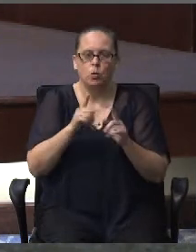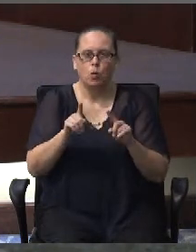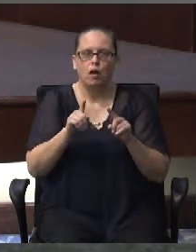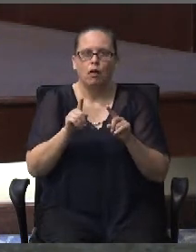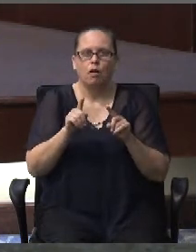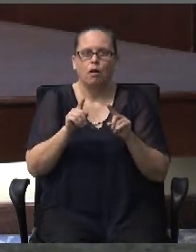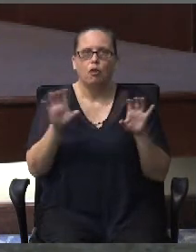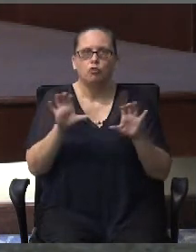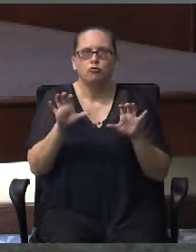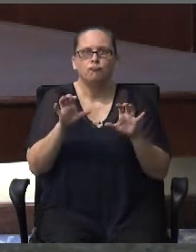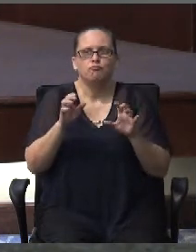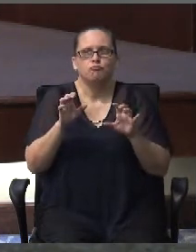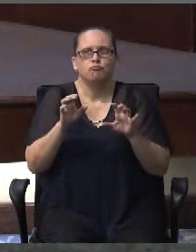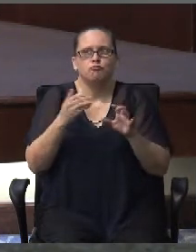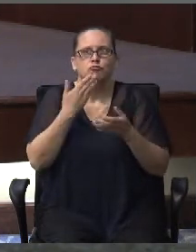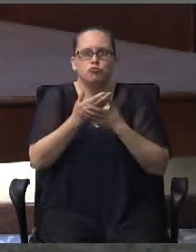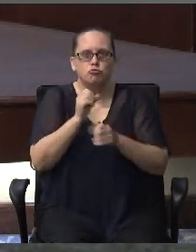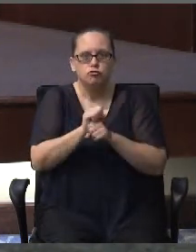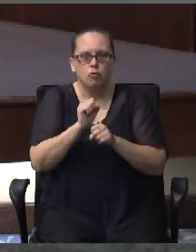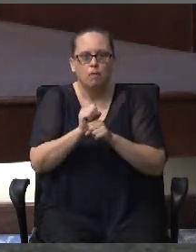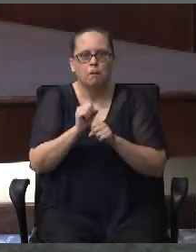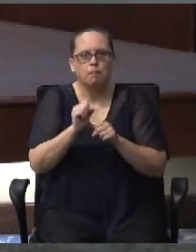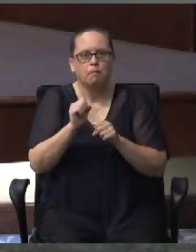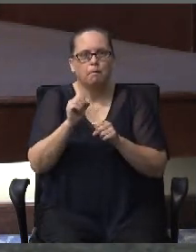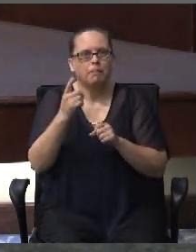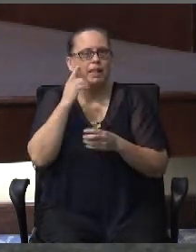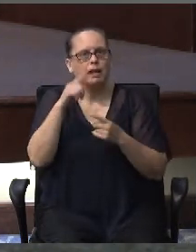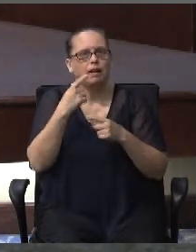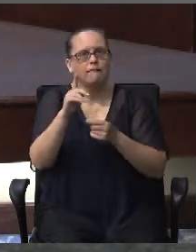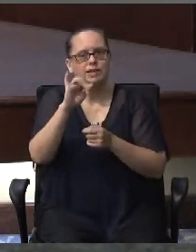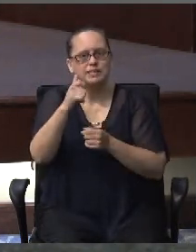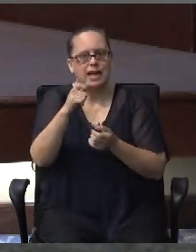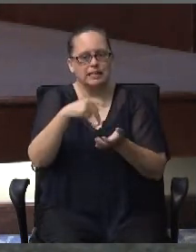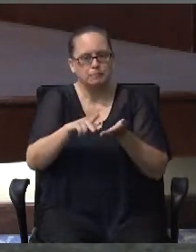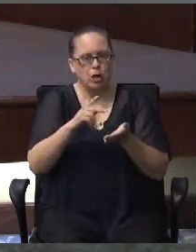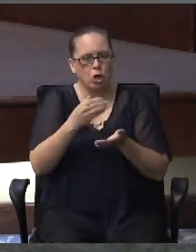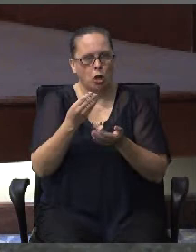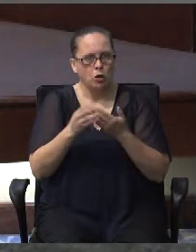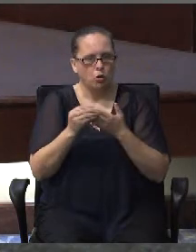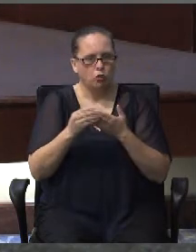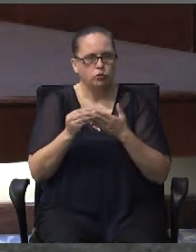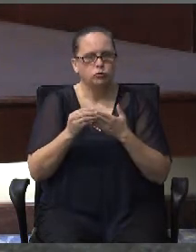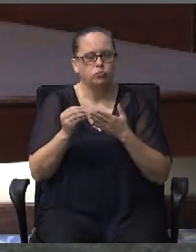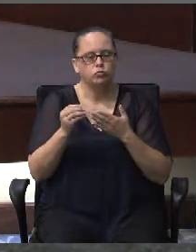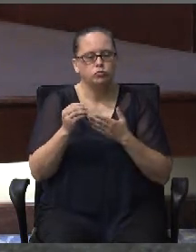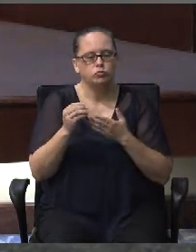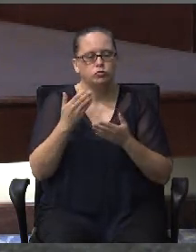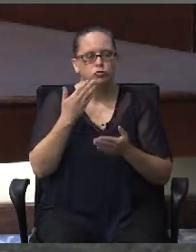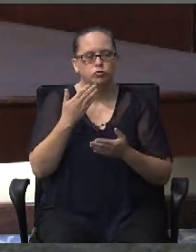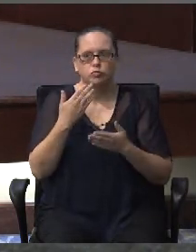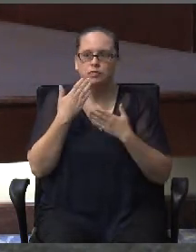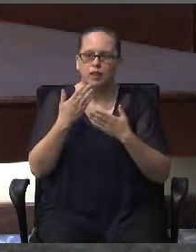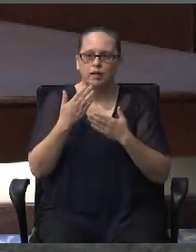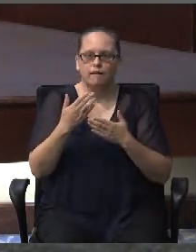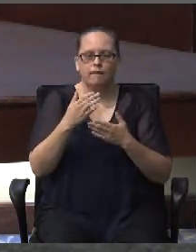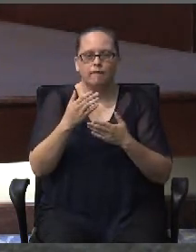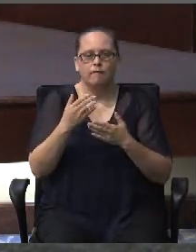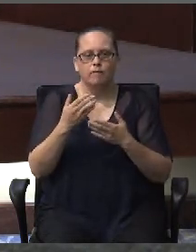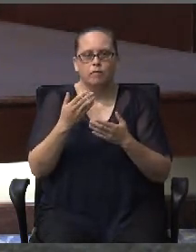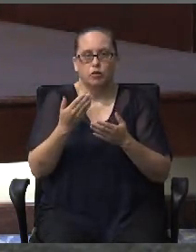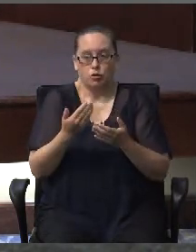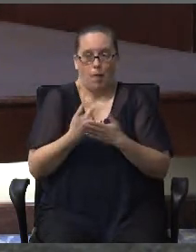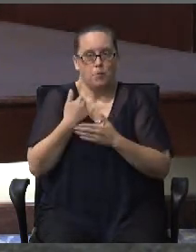good fiscal stewardship of taxpayer dollars. Finally, just as a personal note, as a newcomer on this council, I want to thank my fellow council